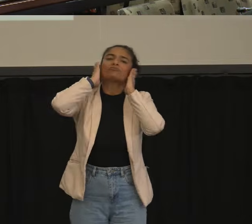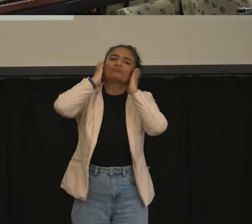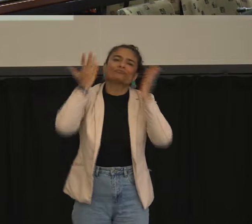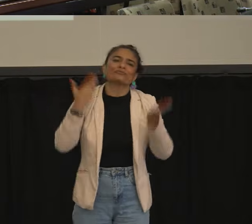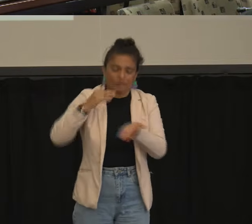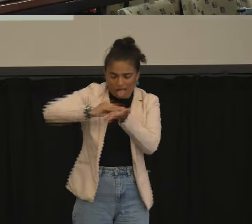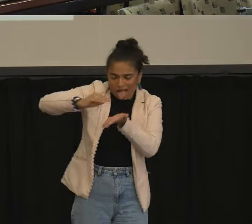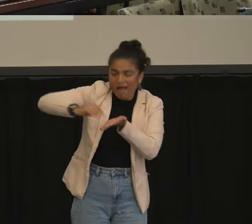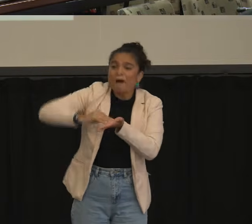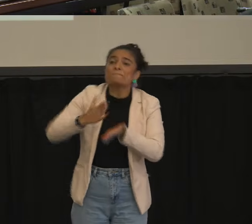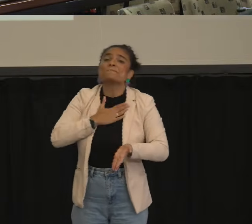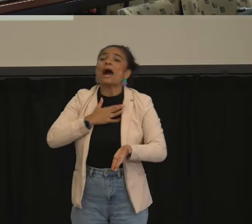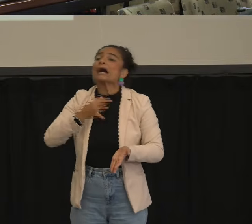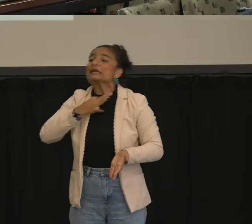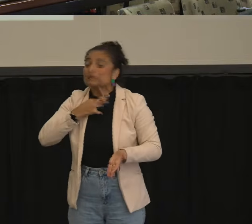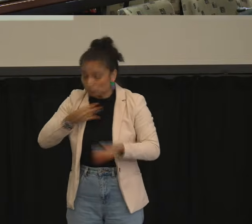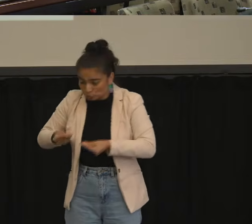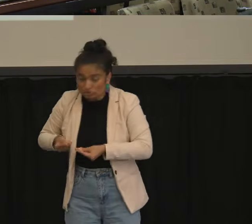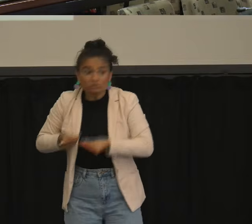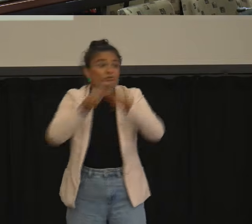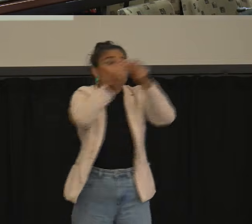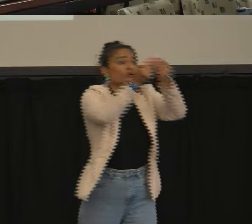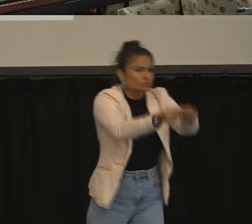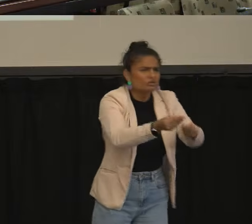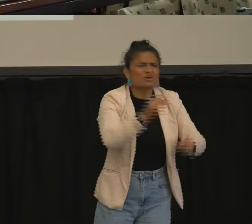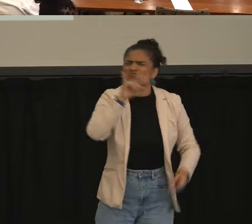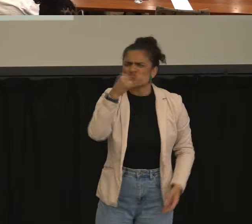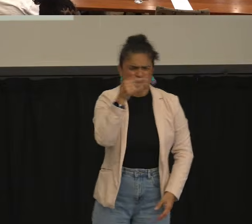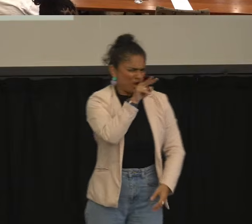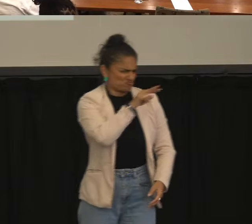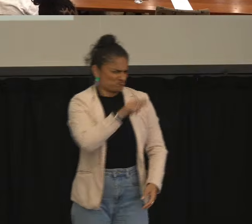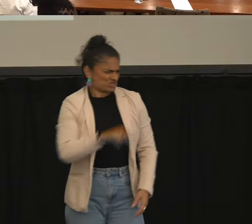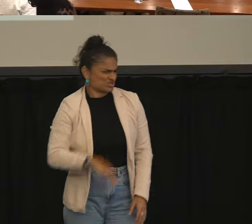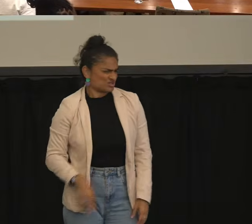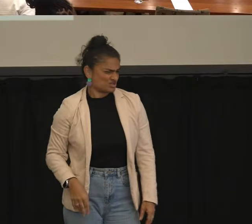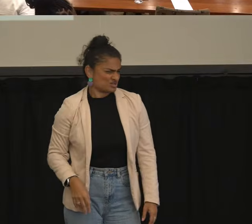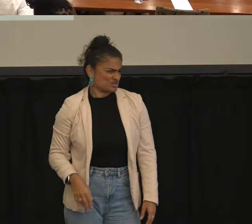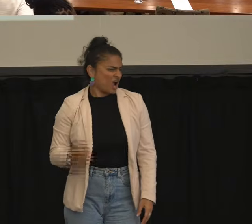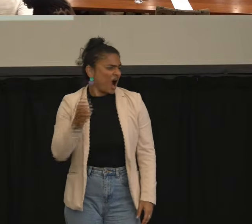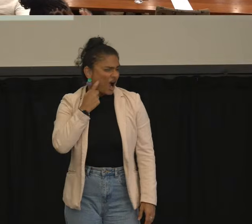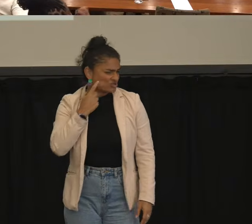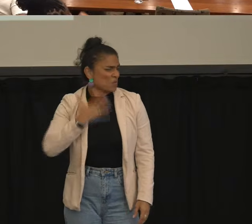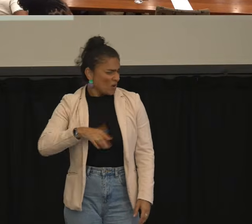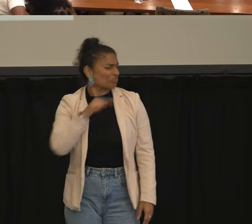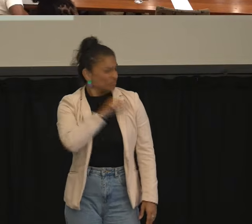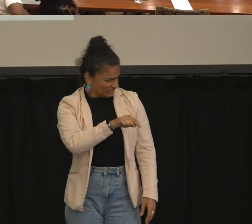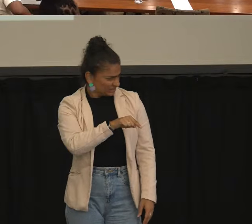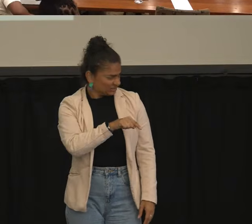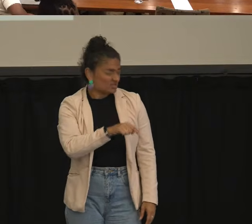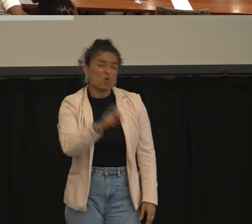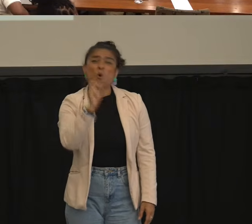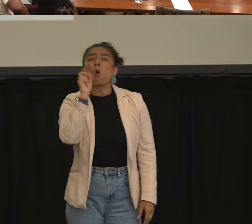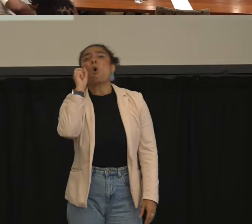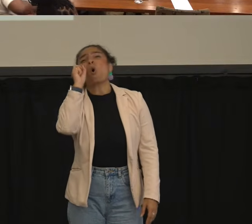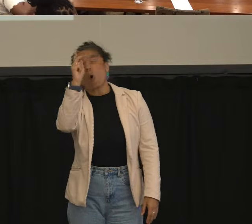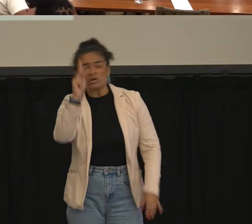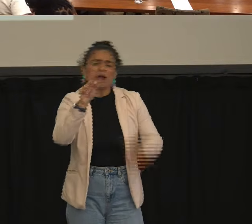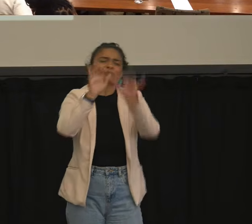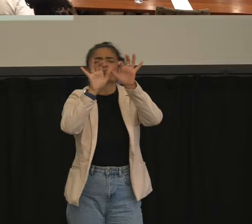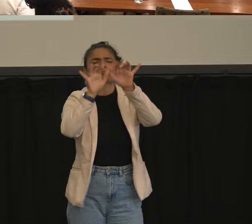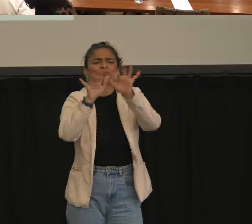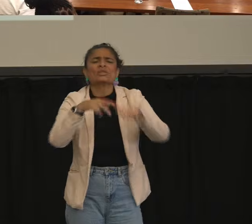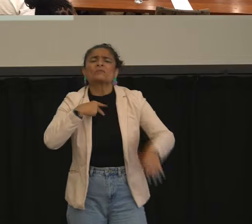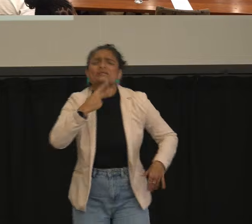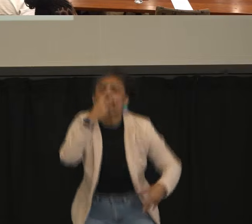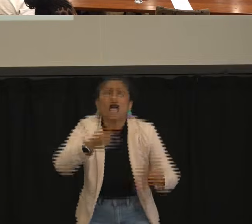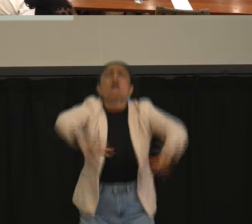then say, because I'm deaf, my English that I gave to Jean, he would read that, and then he would say, Aisha, you want